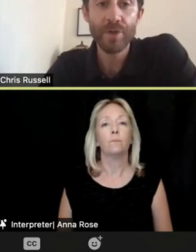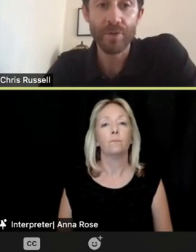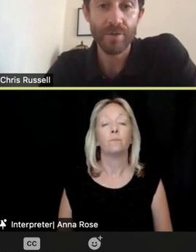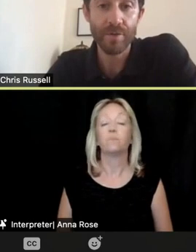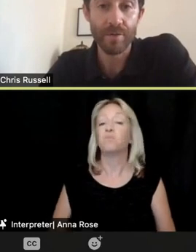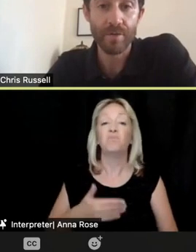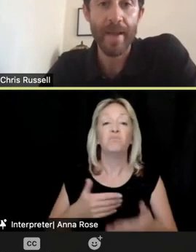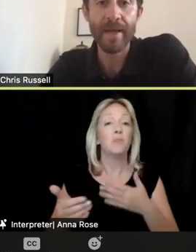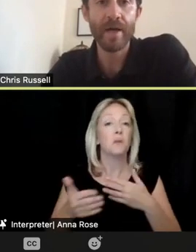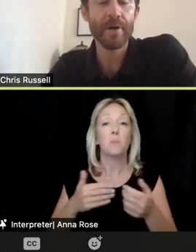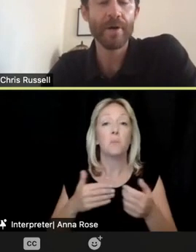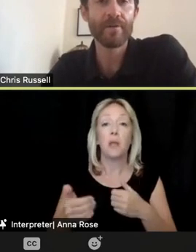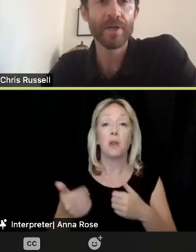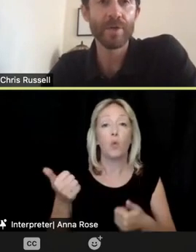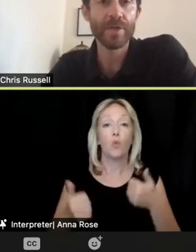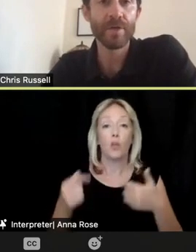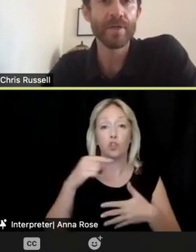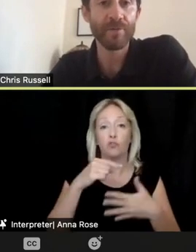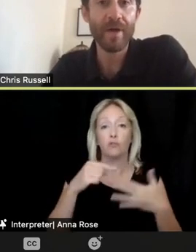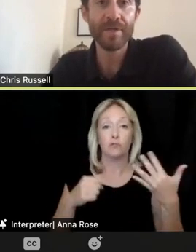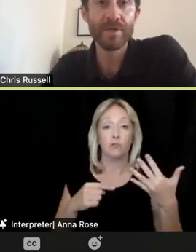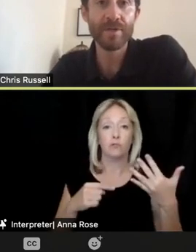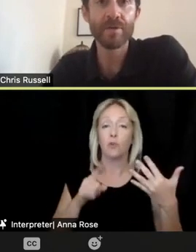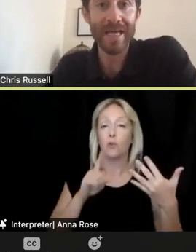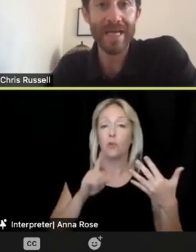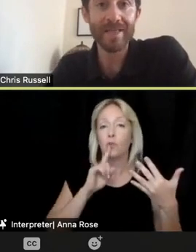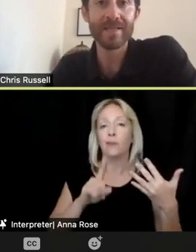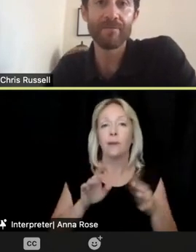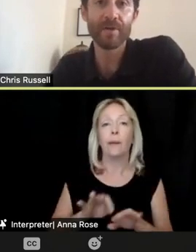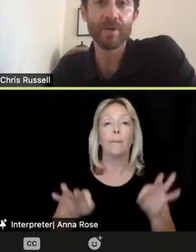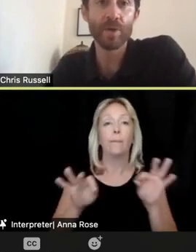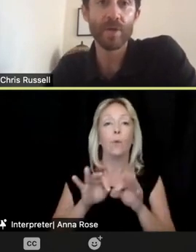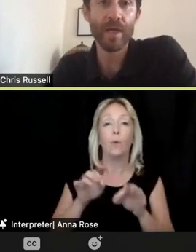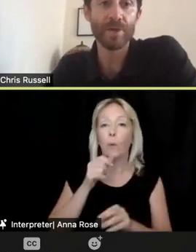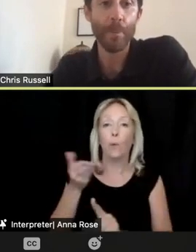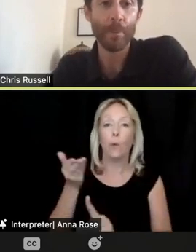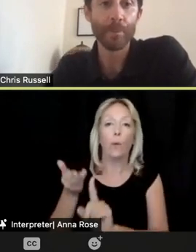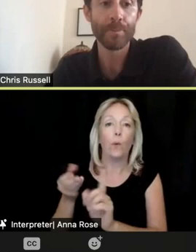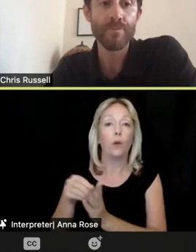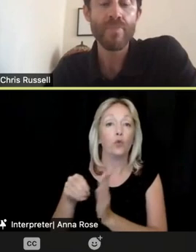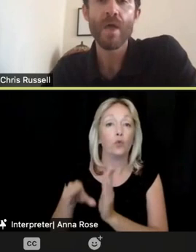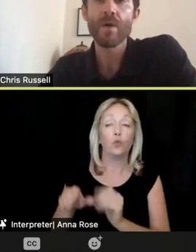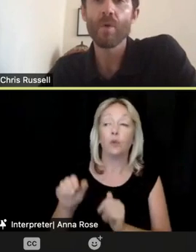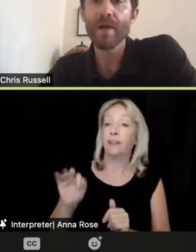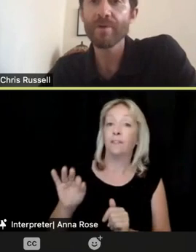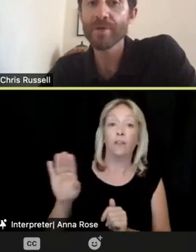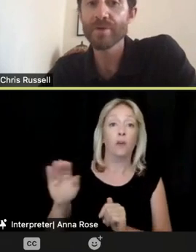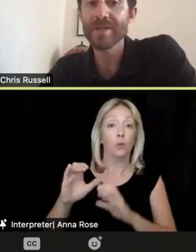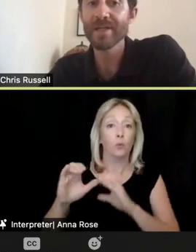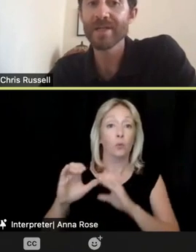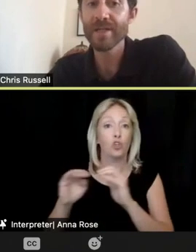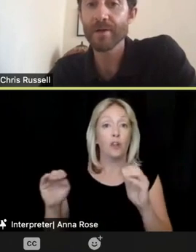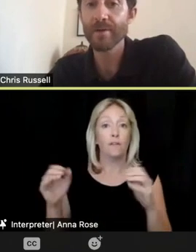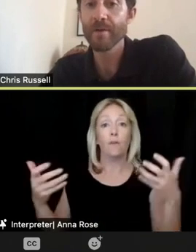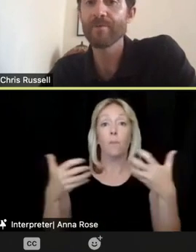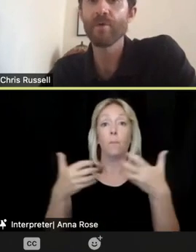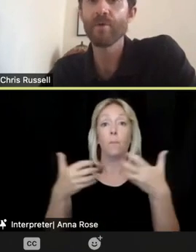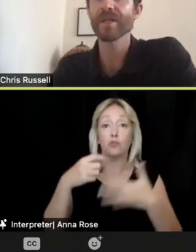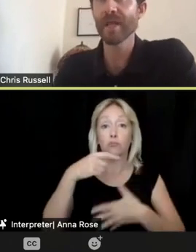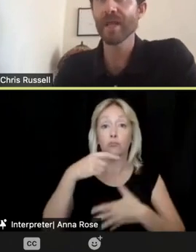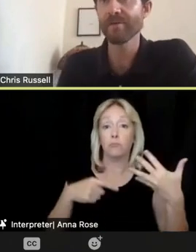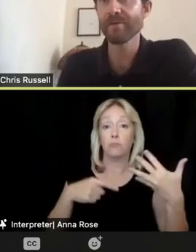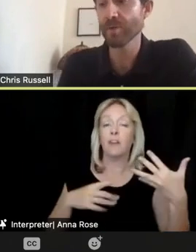Whatever you choose, depending on your individual student, if you have a student who's at this level of communication, whatever you choose,